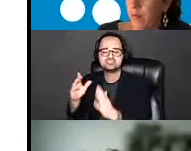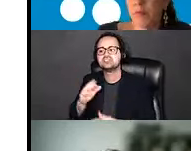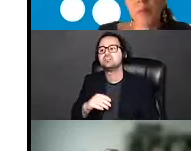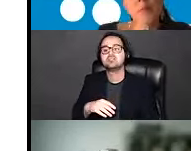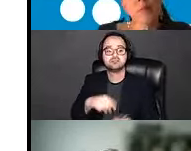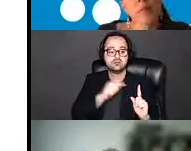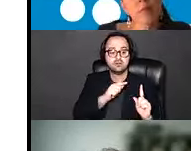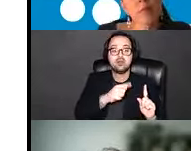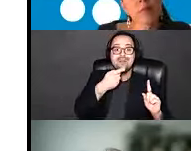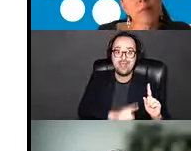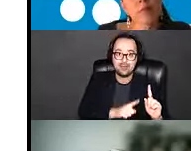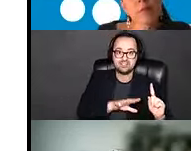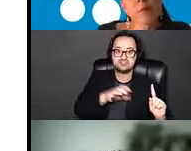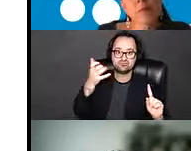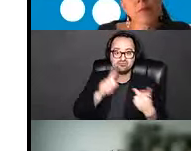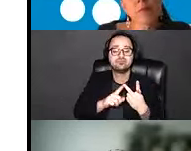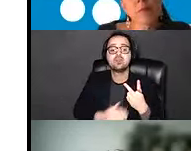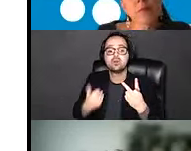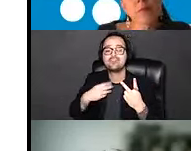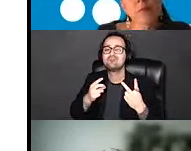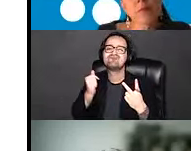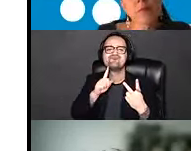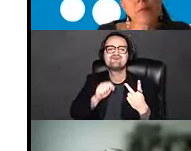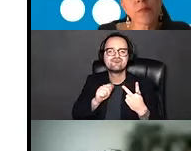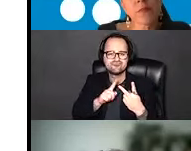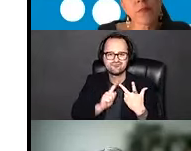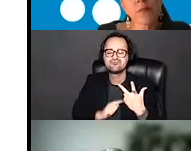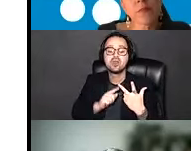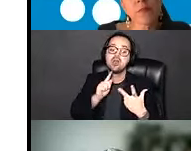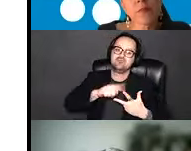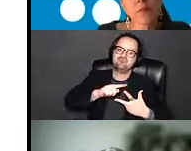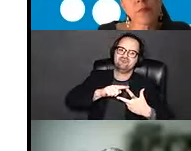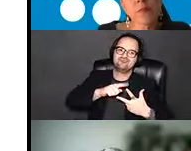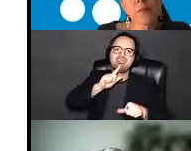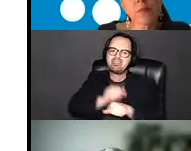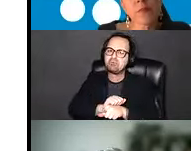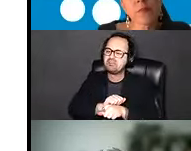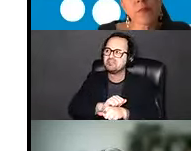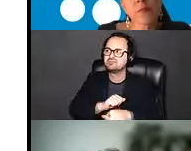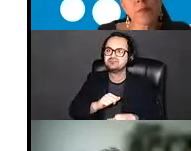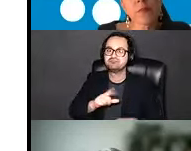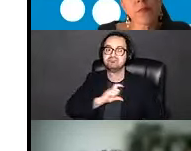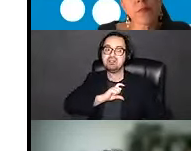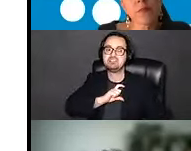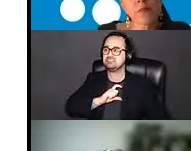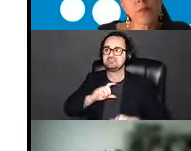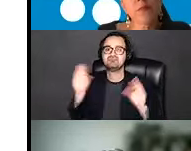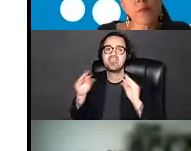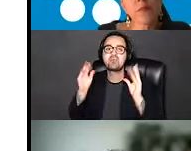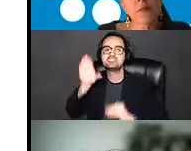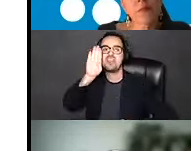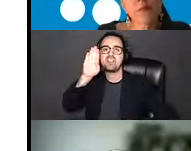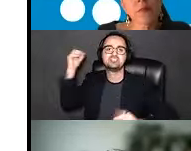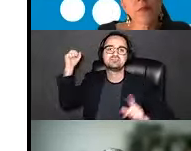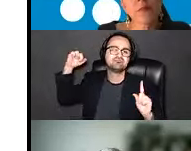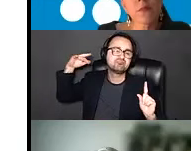happened. You'd have the immediate response, which is literally, you know, the police and ambulance and firefighter, you know, those